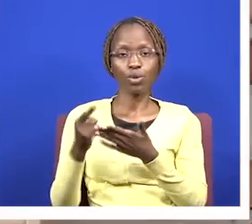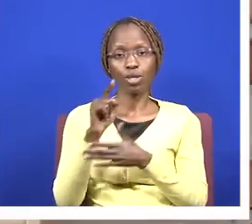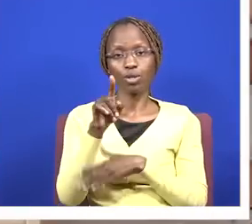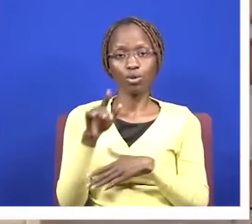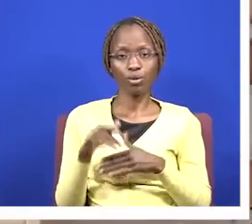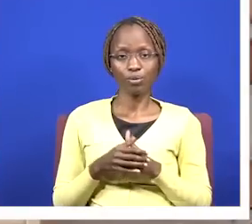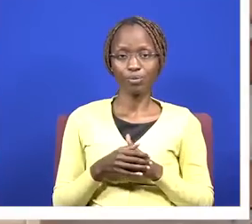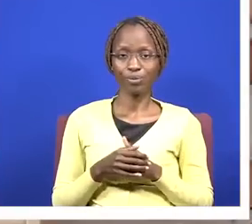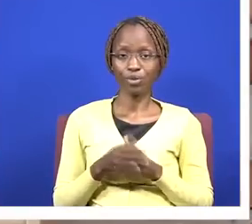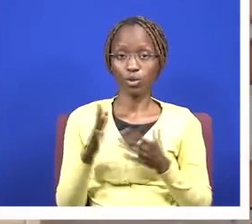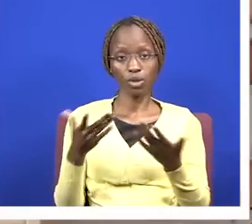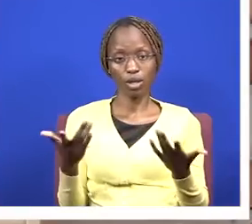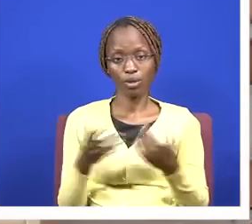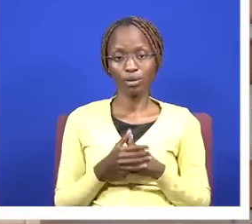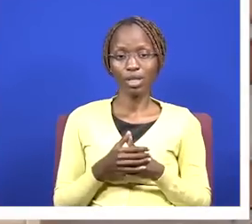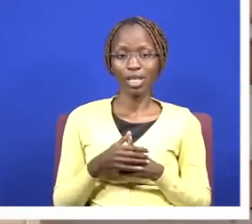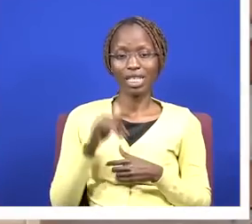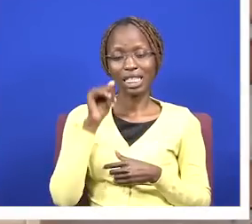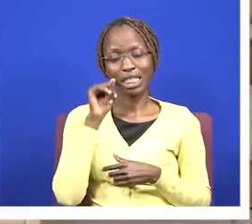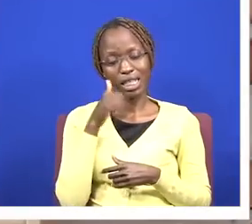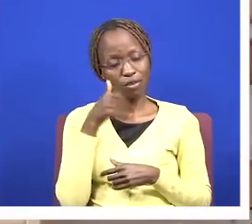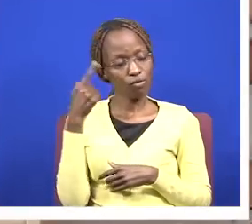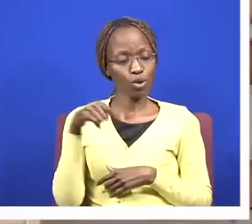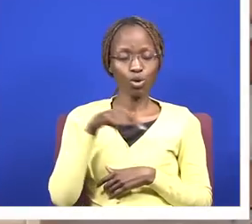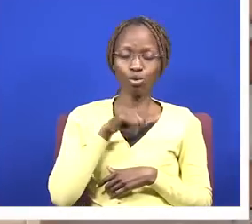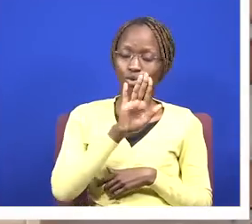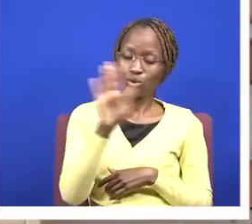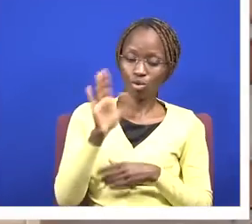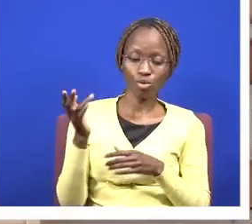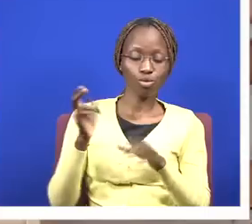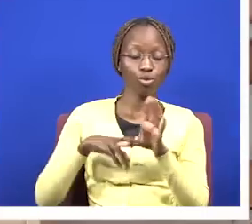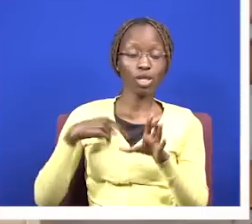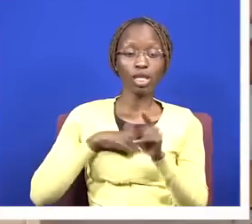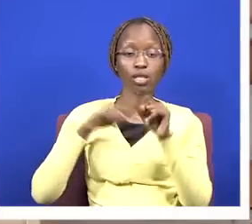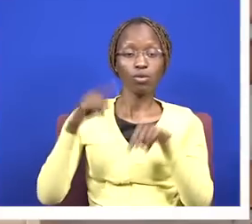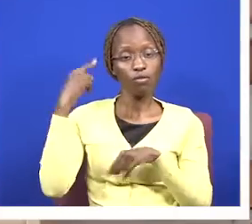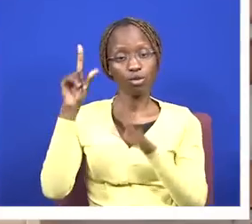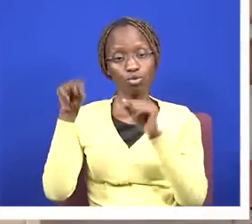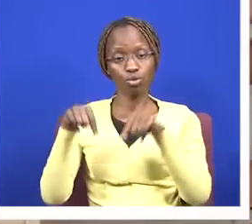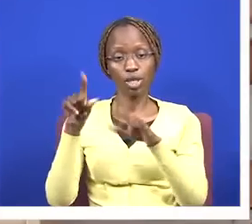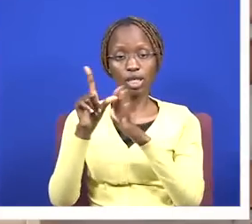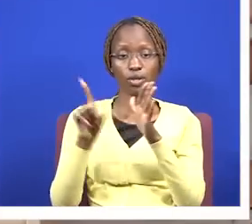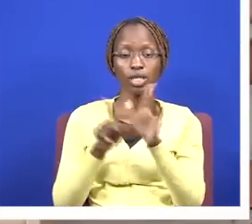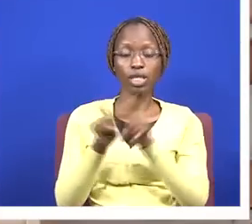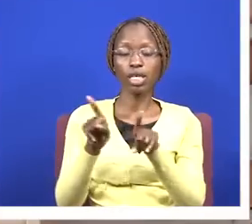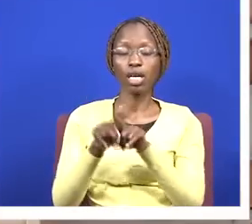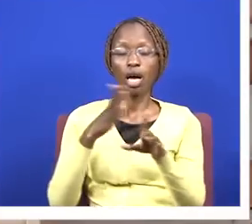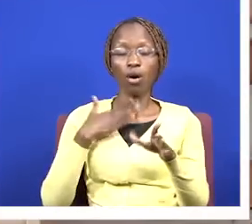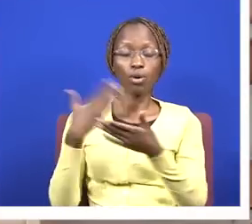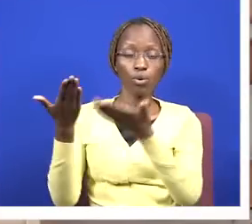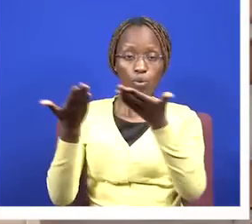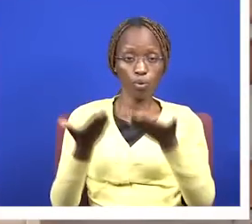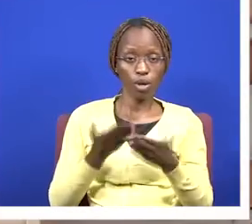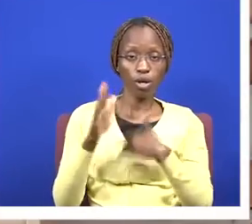doing? It's so nice of you to join us today for our lesson. I'd like to welcome all of you who